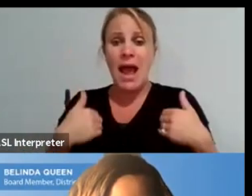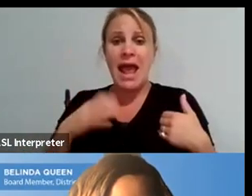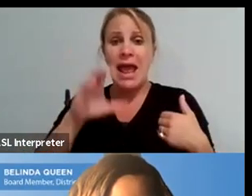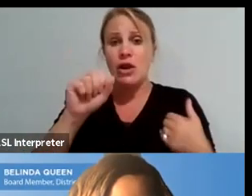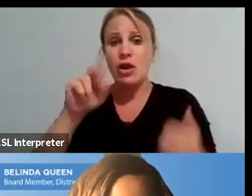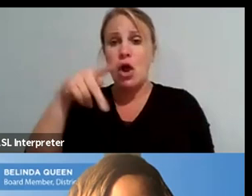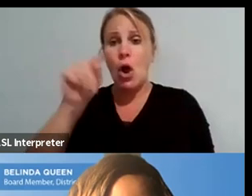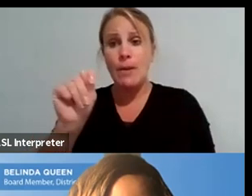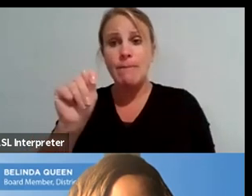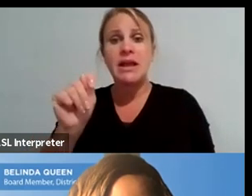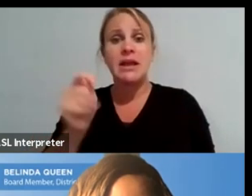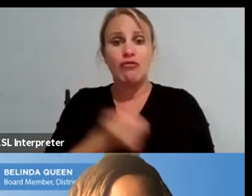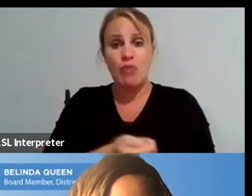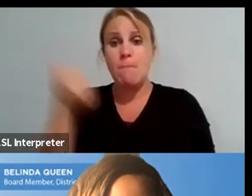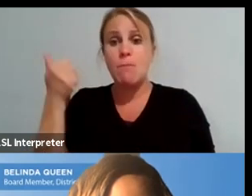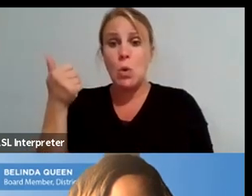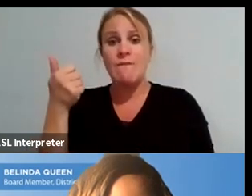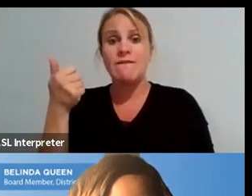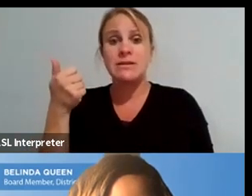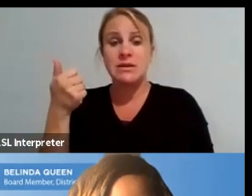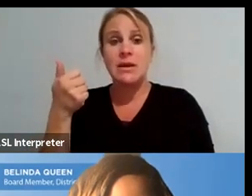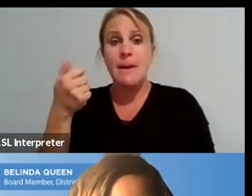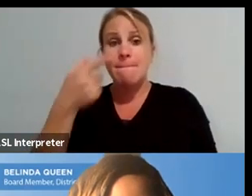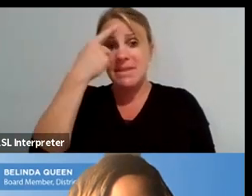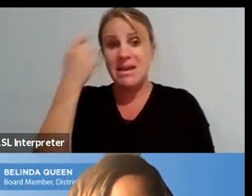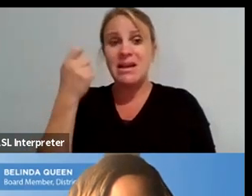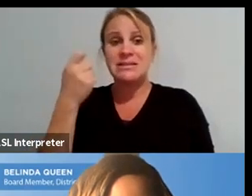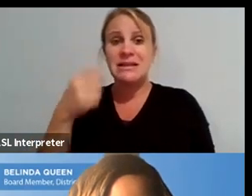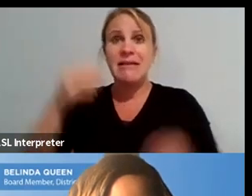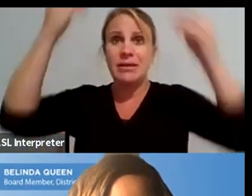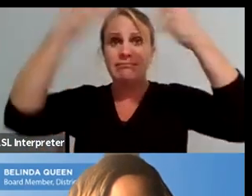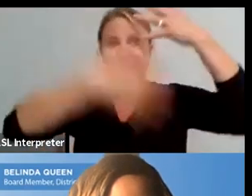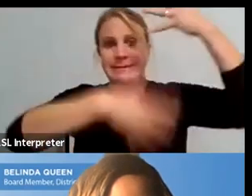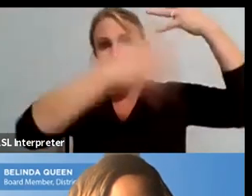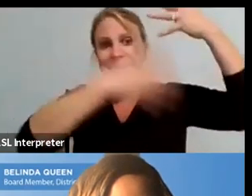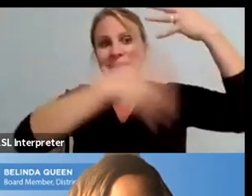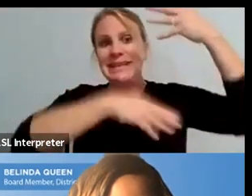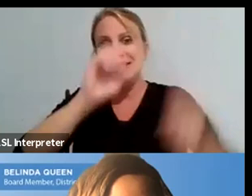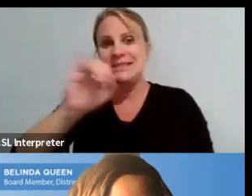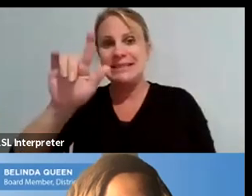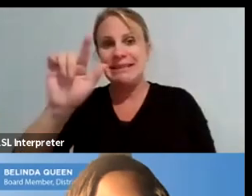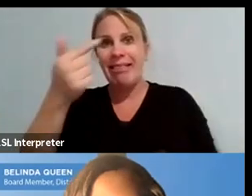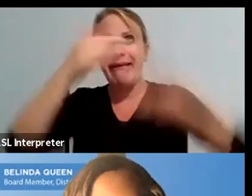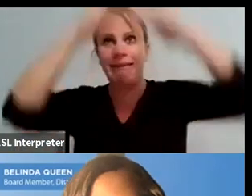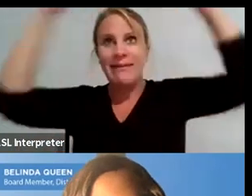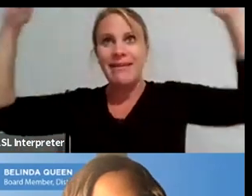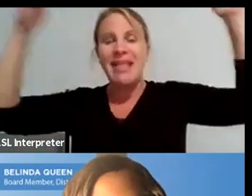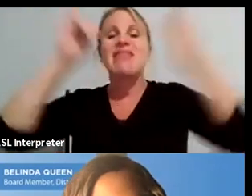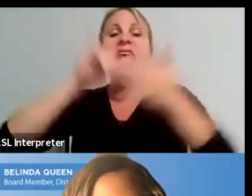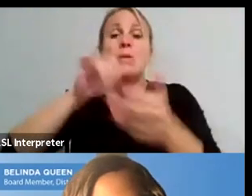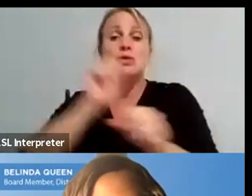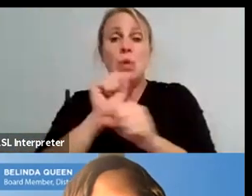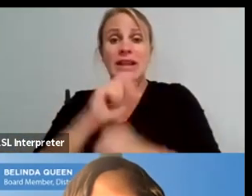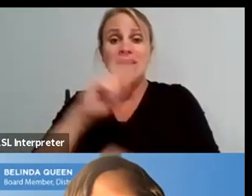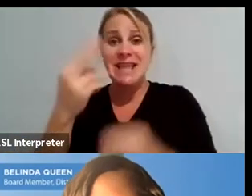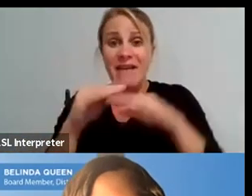a leaking ceiling, but that was because I worked on the second floor. I'll share my experience of working in a